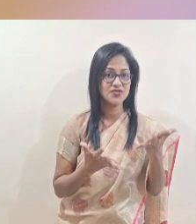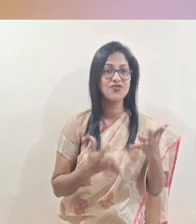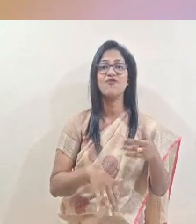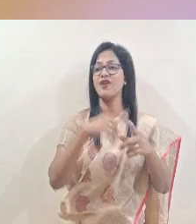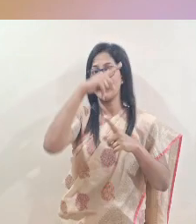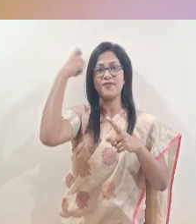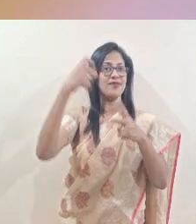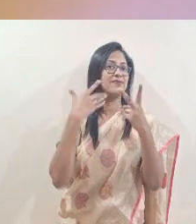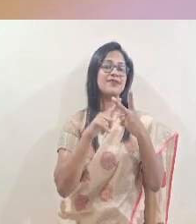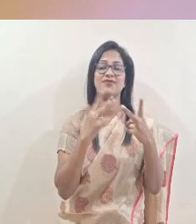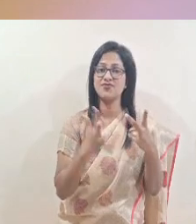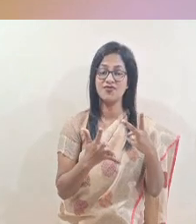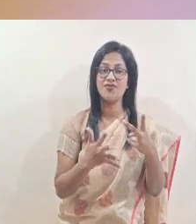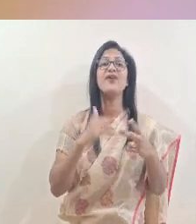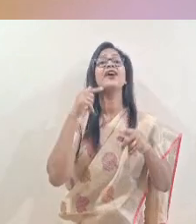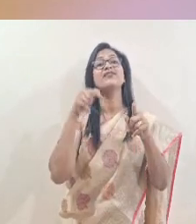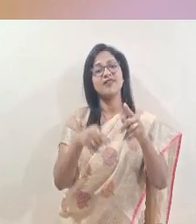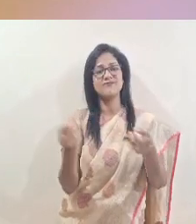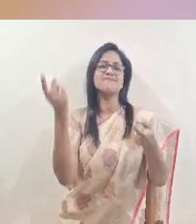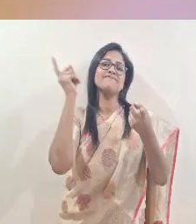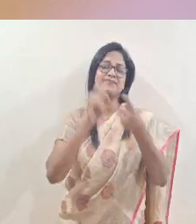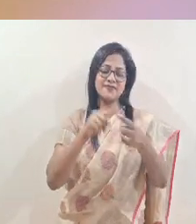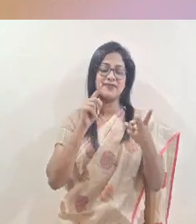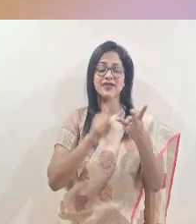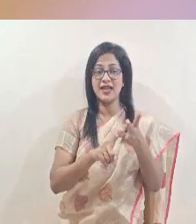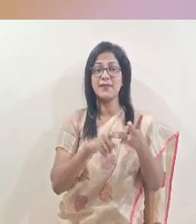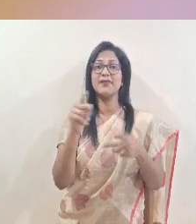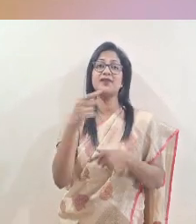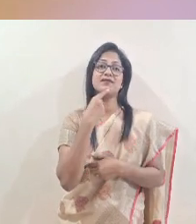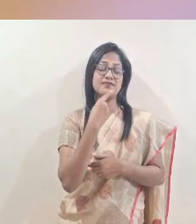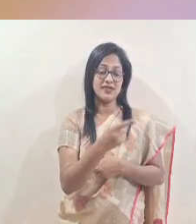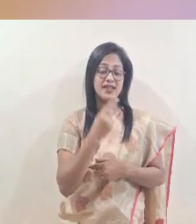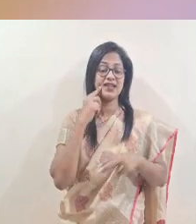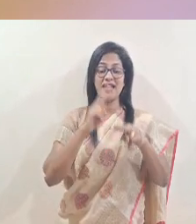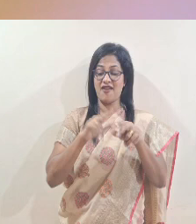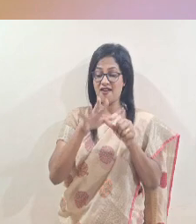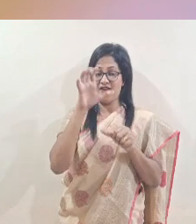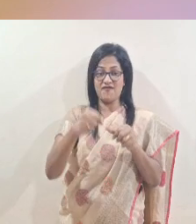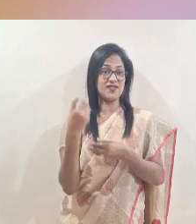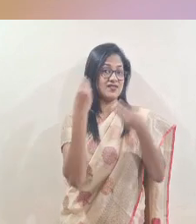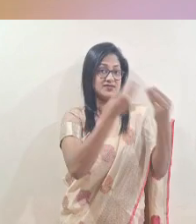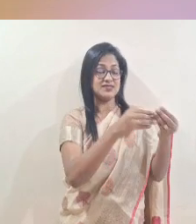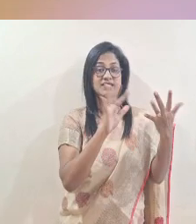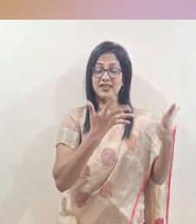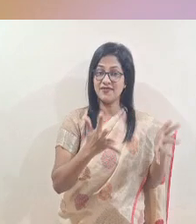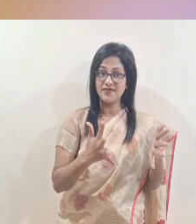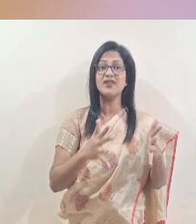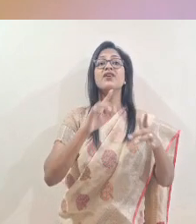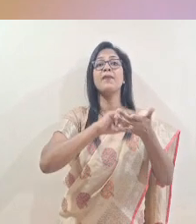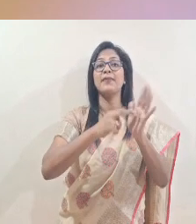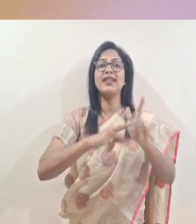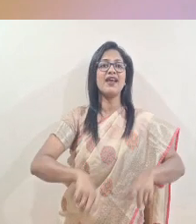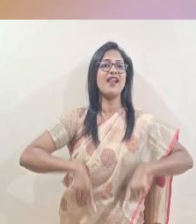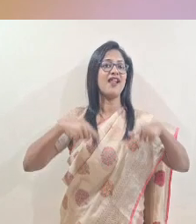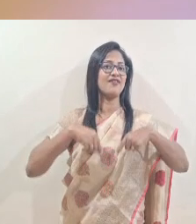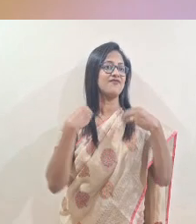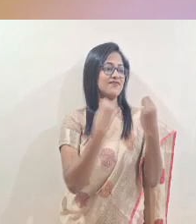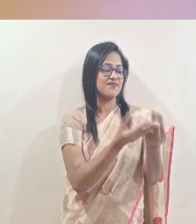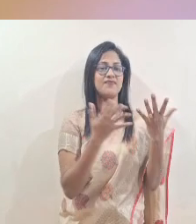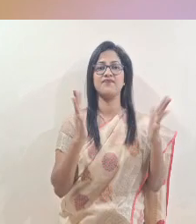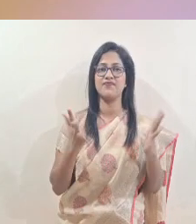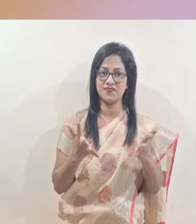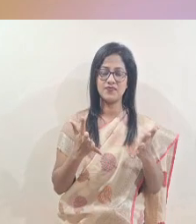receive employment, and consequently, we can actually say when access is denied, it's actually a life denied to those